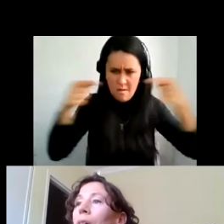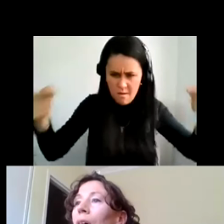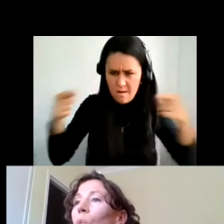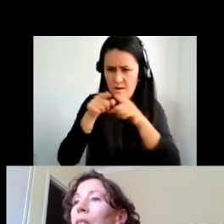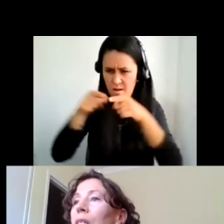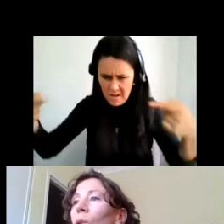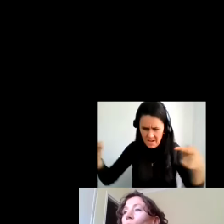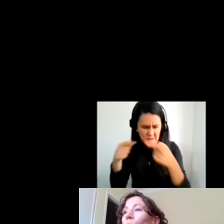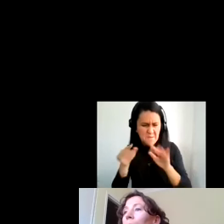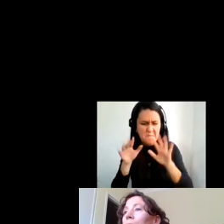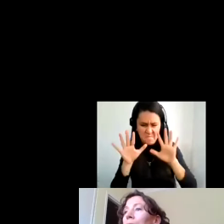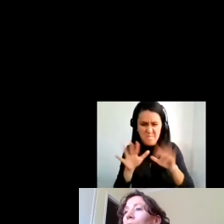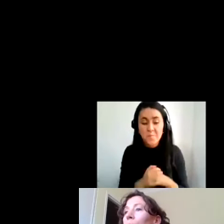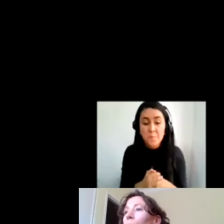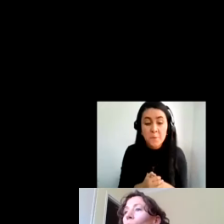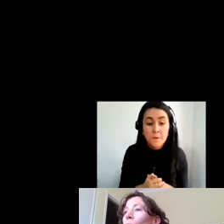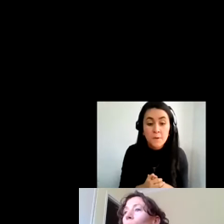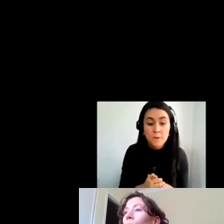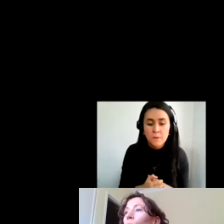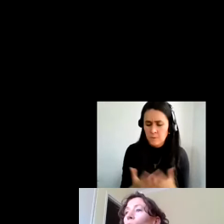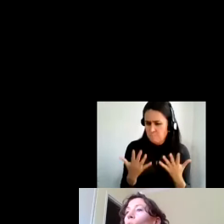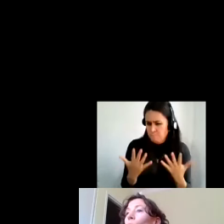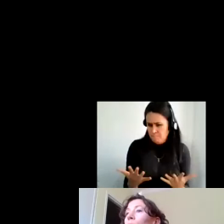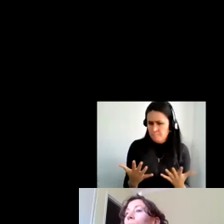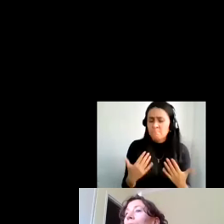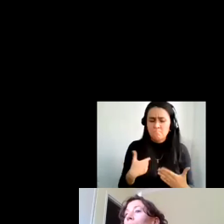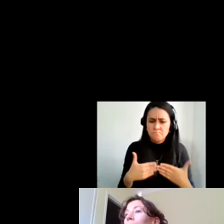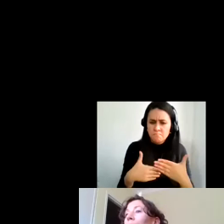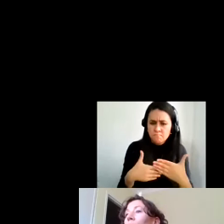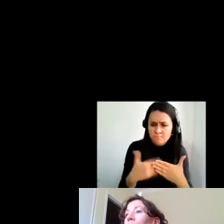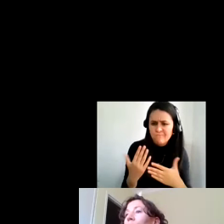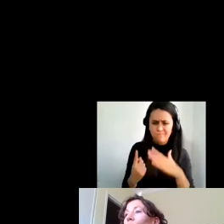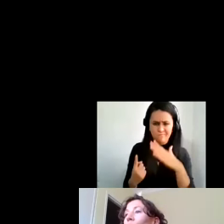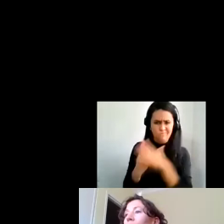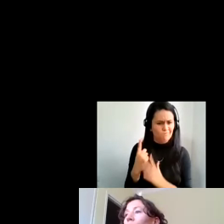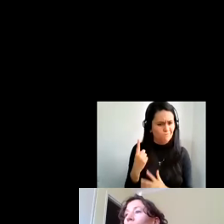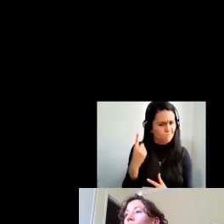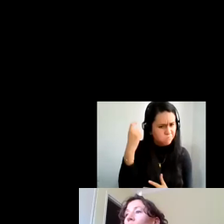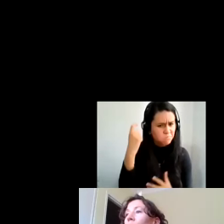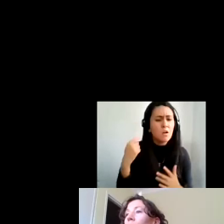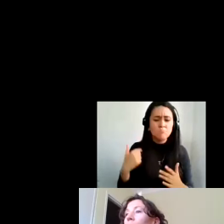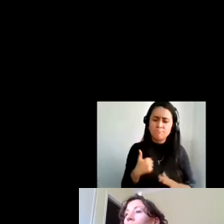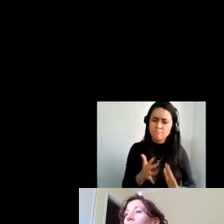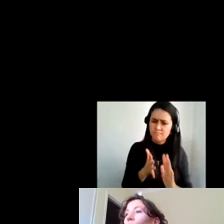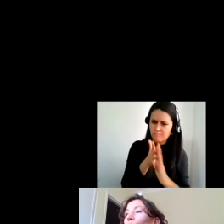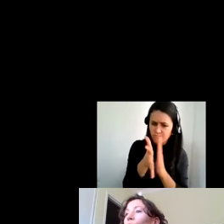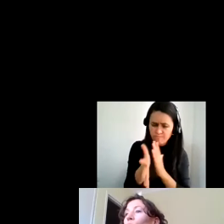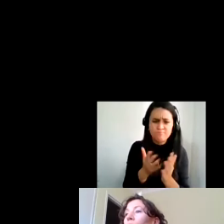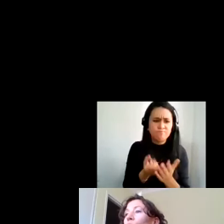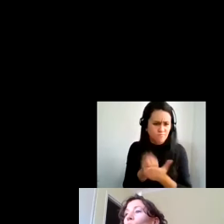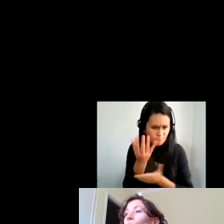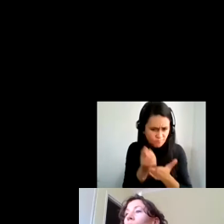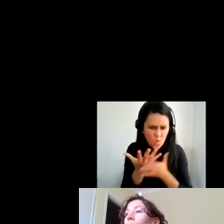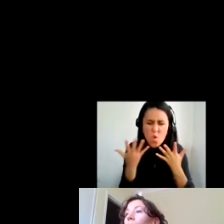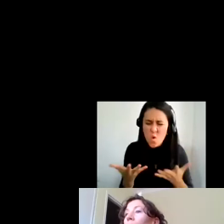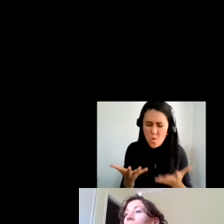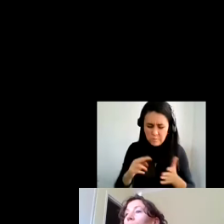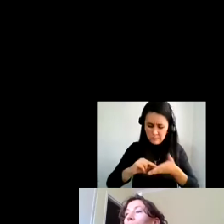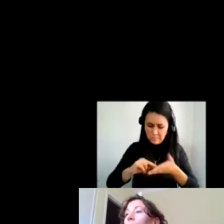But I want to start really by saying a bit more about what we mean by effective service coverage. And we're referring